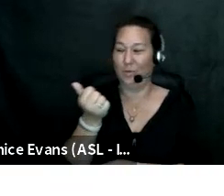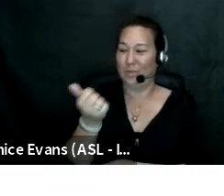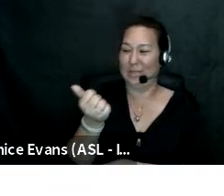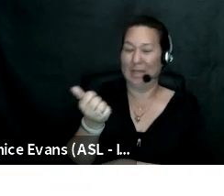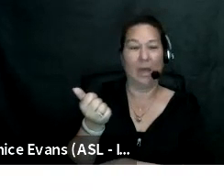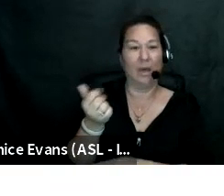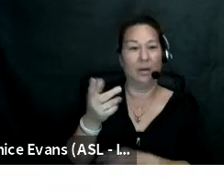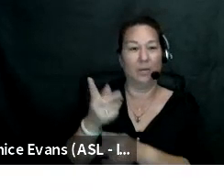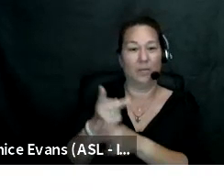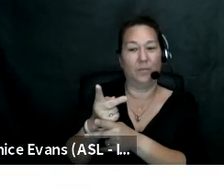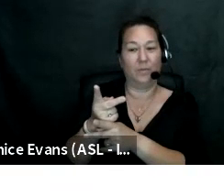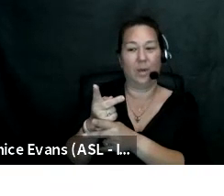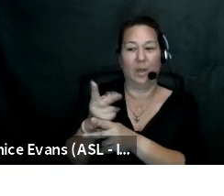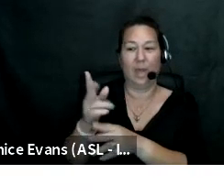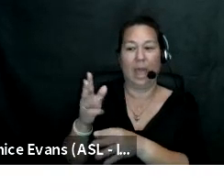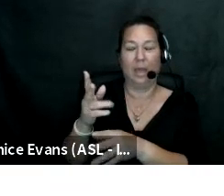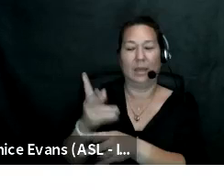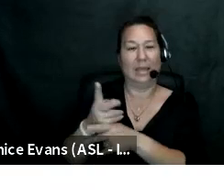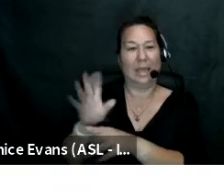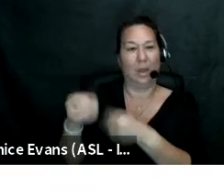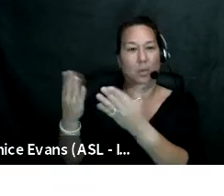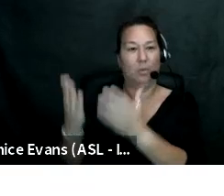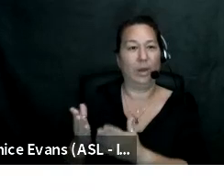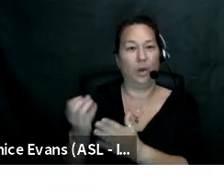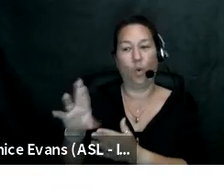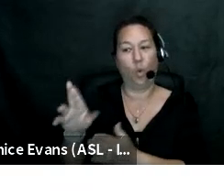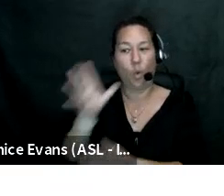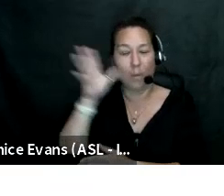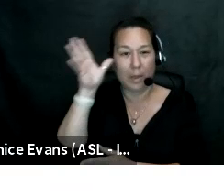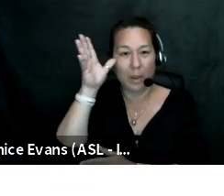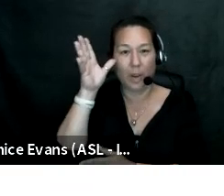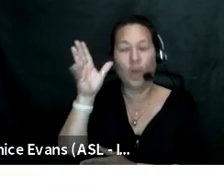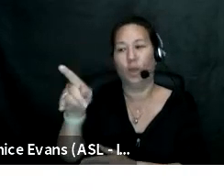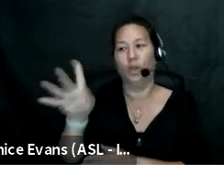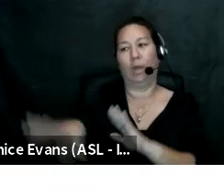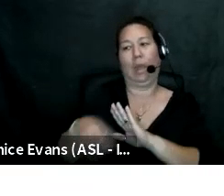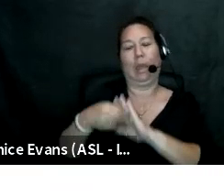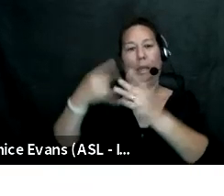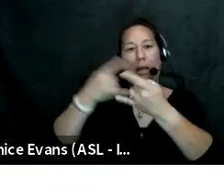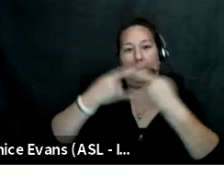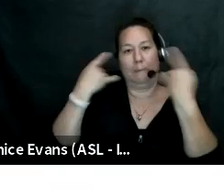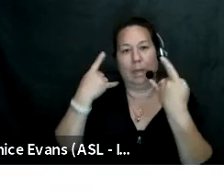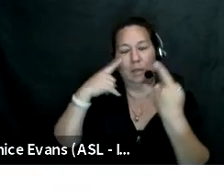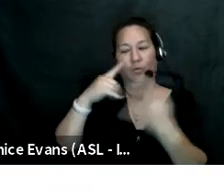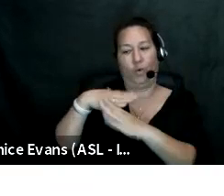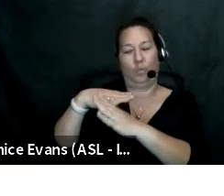is not able to be vaccinated, consider wearing a mask for extra protection.